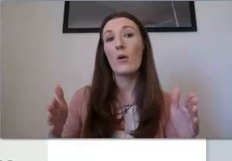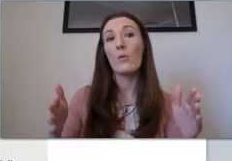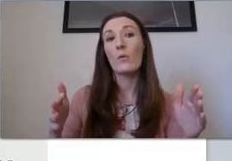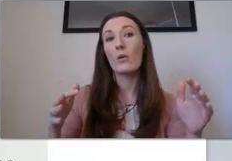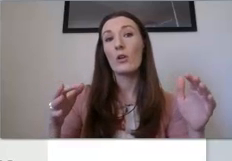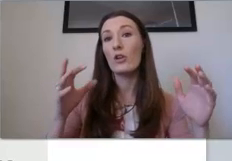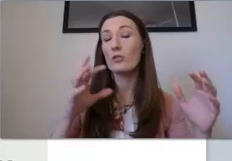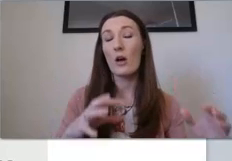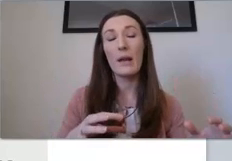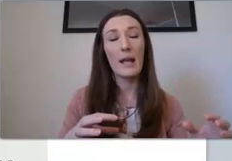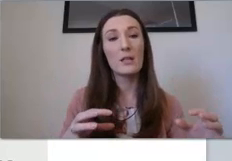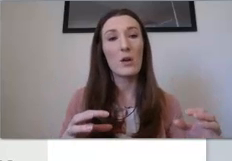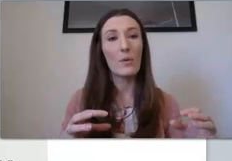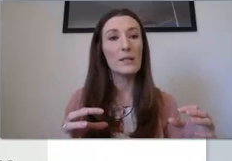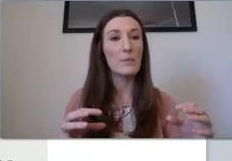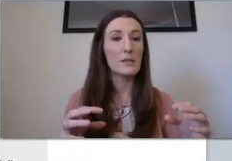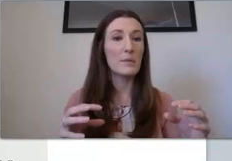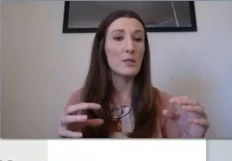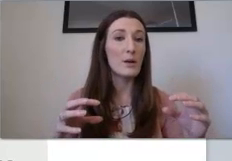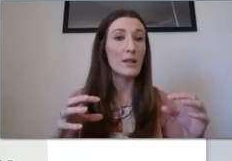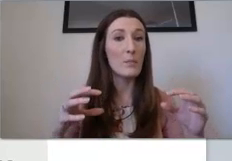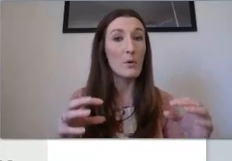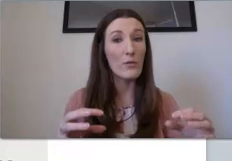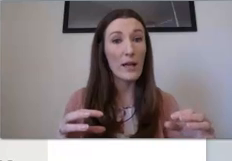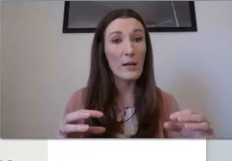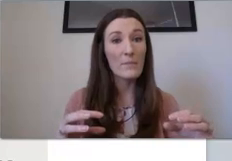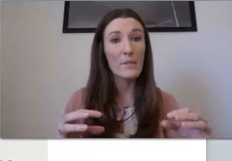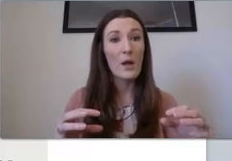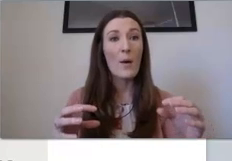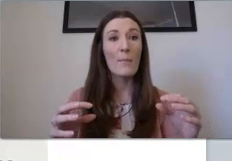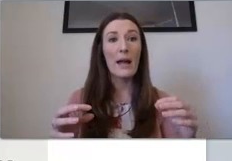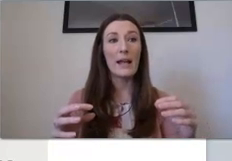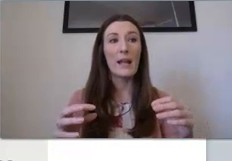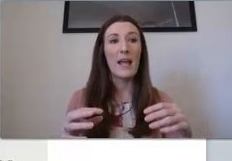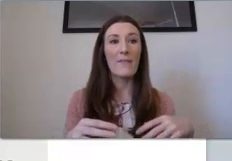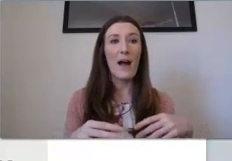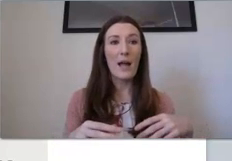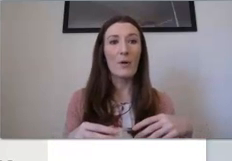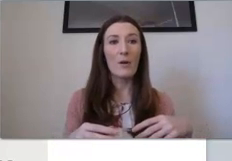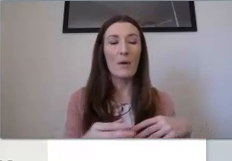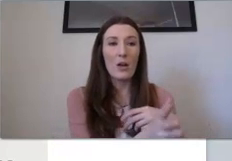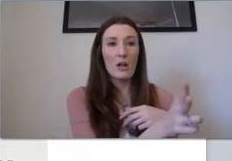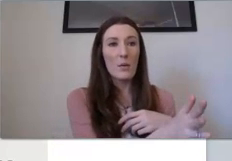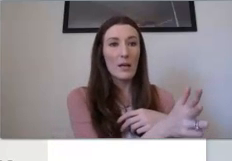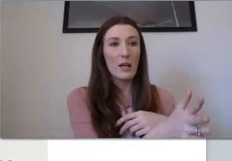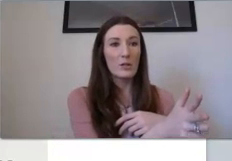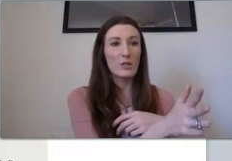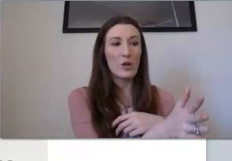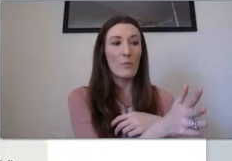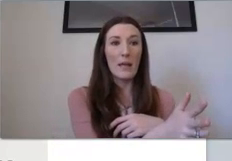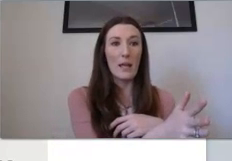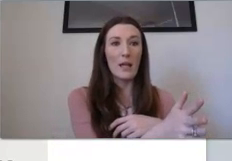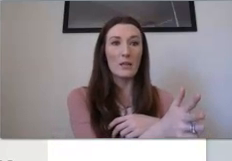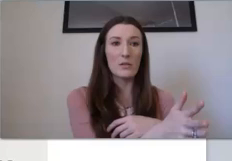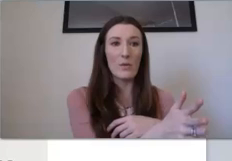I know your dominant hand is always supposed to be doing the moving, but if I put my non-dominant here to